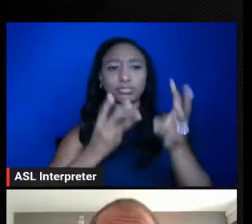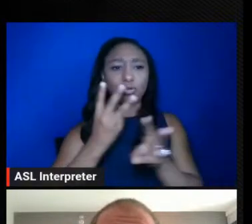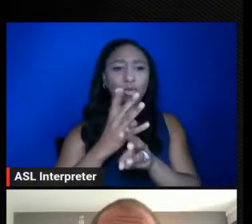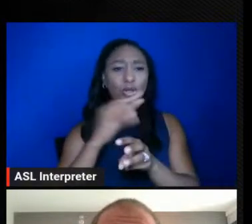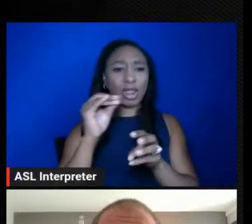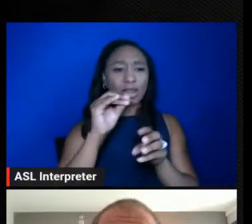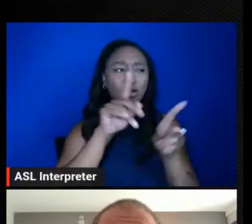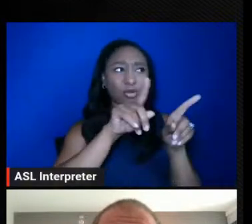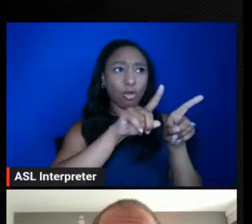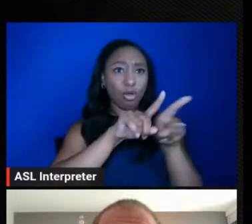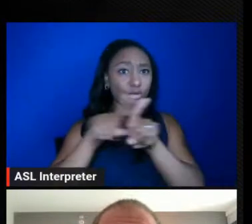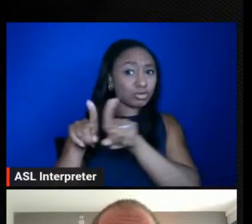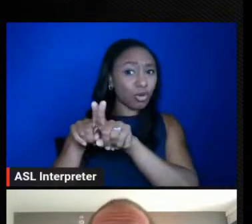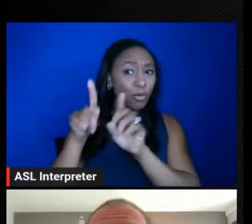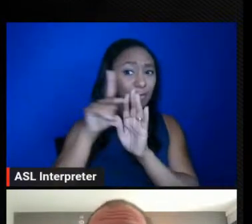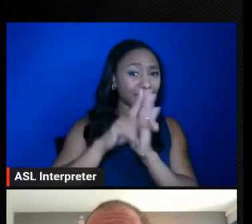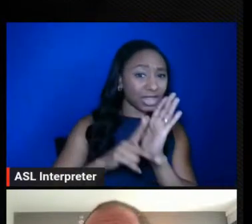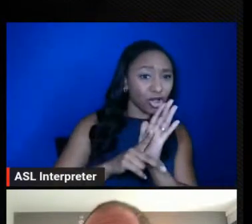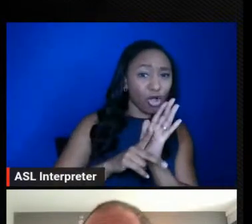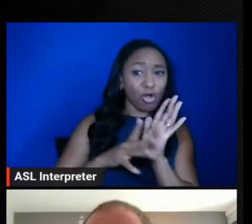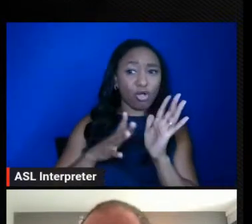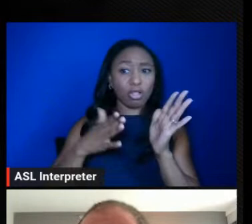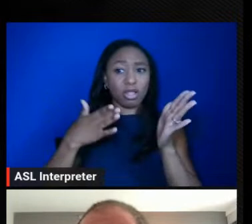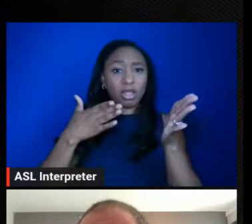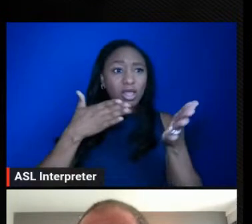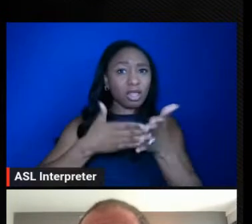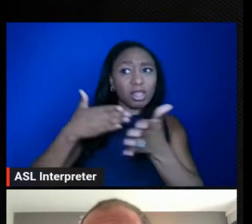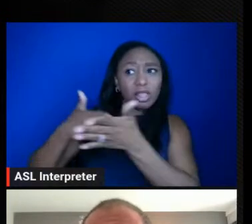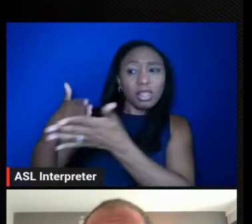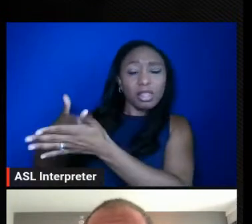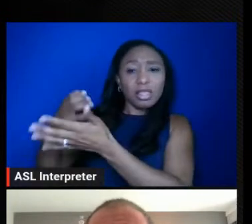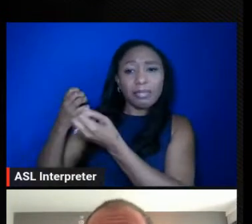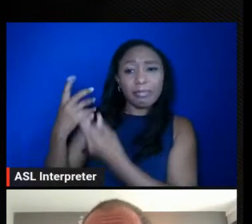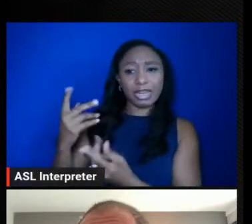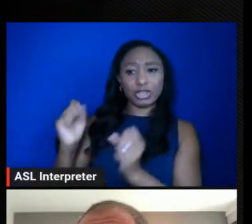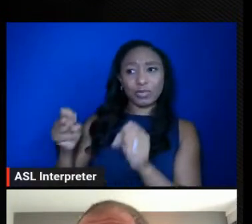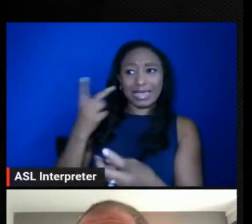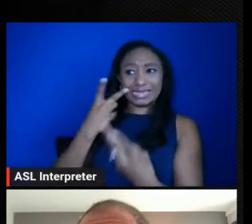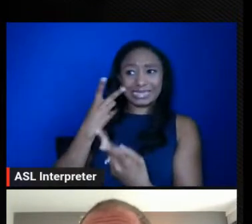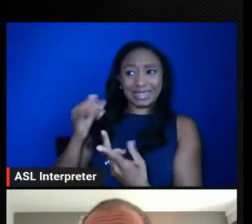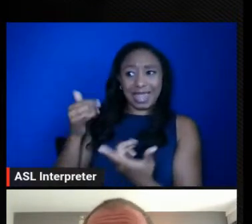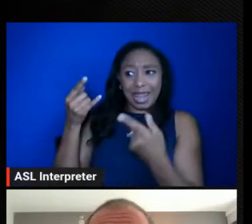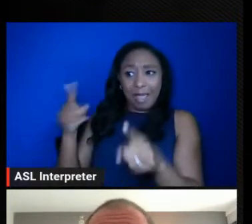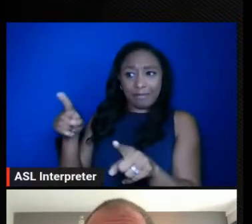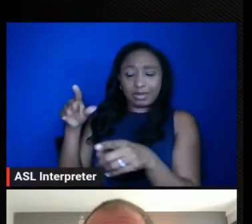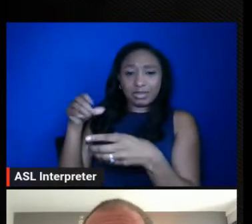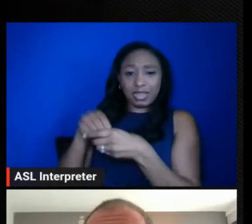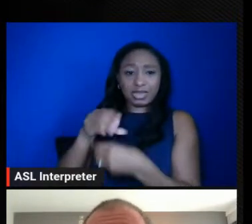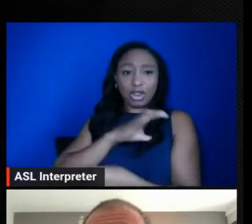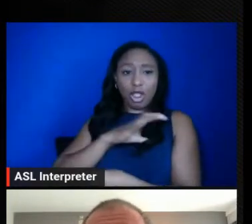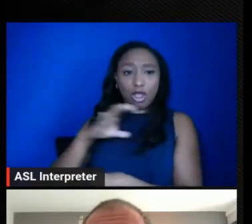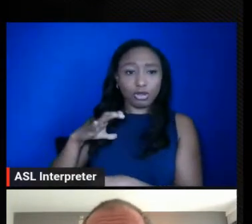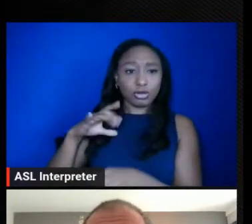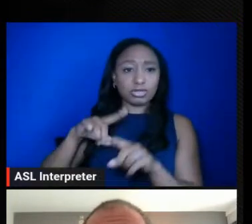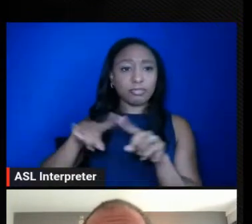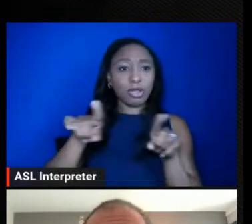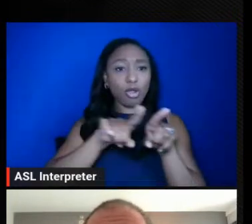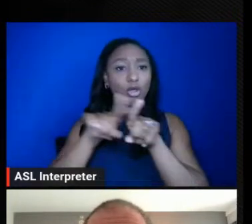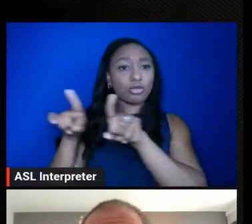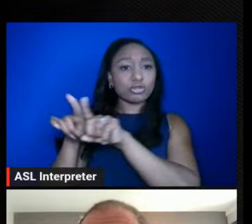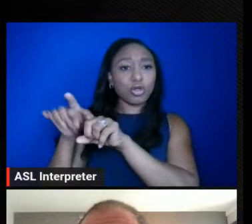it that culminated in the passage through Congress of the Fugitive Slave Act